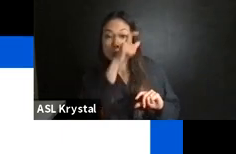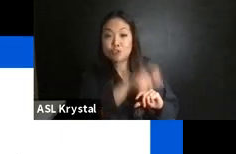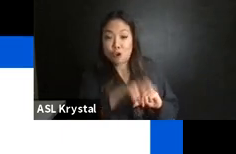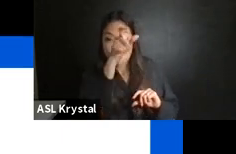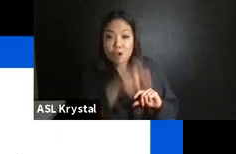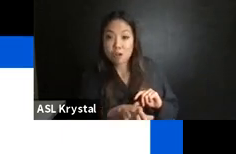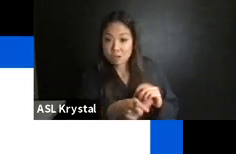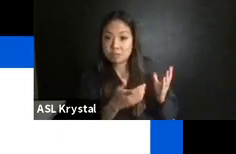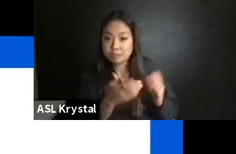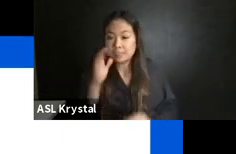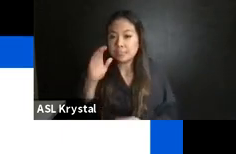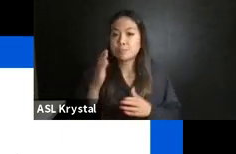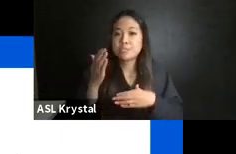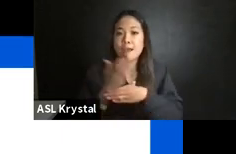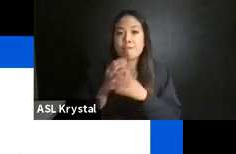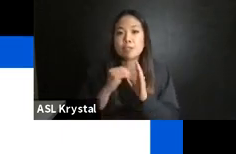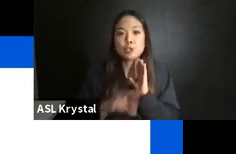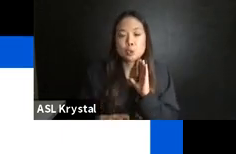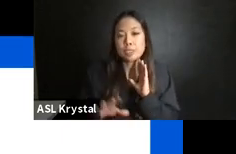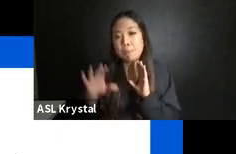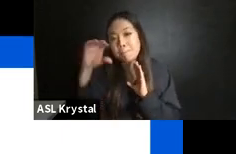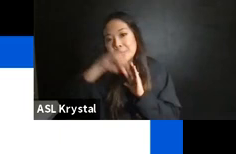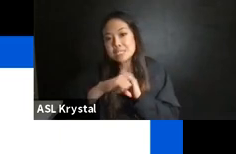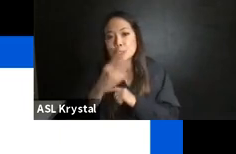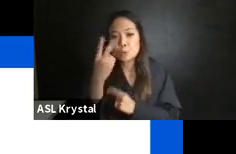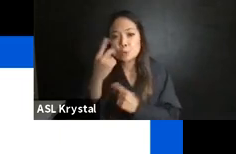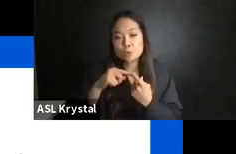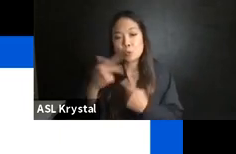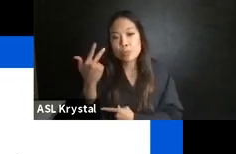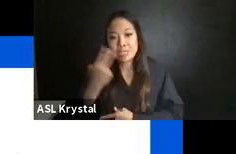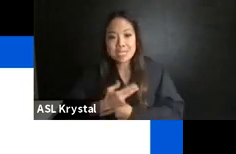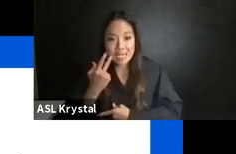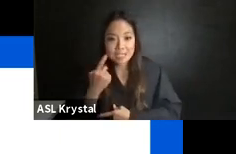three days um as it relates to as uh a suspension